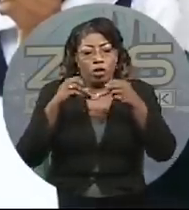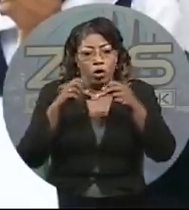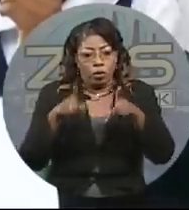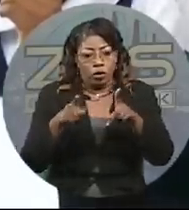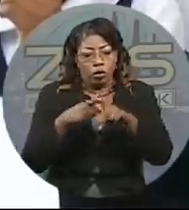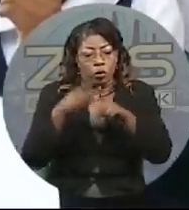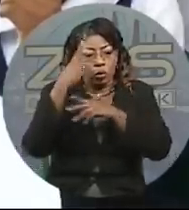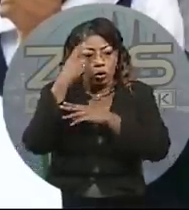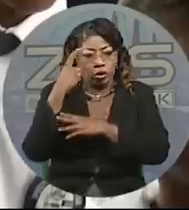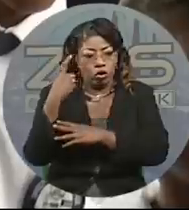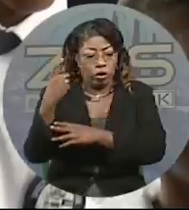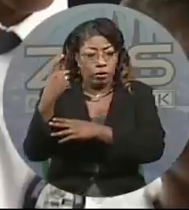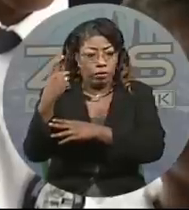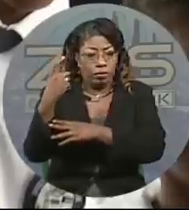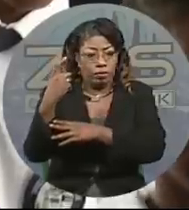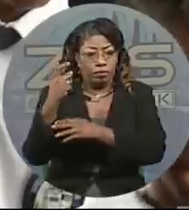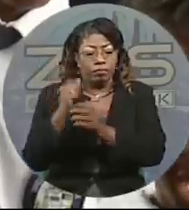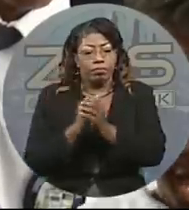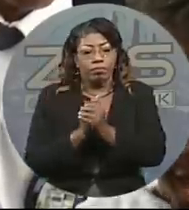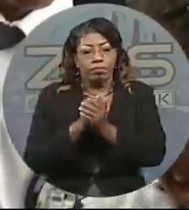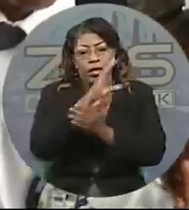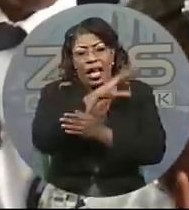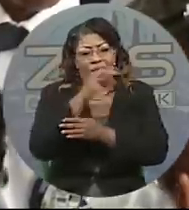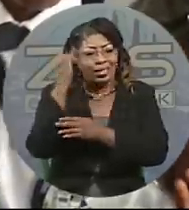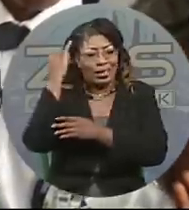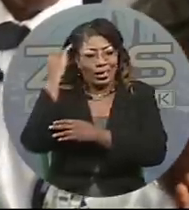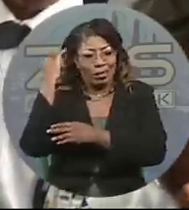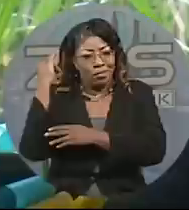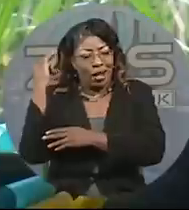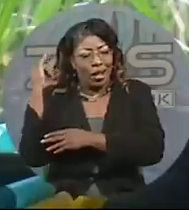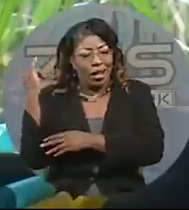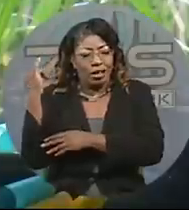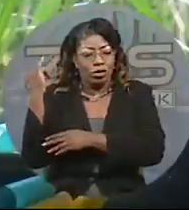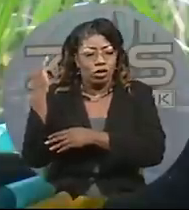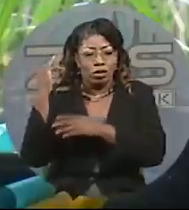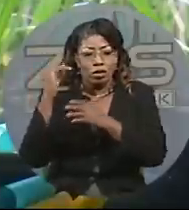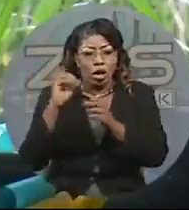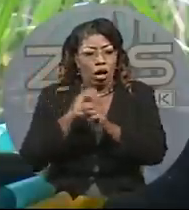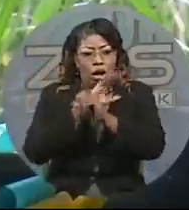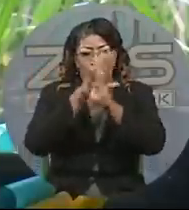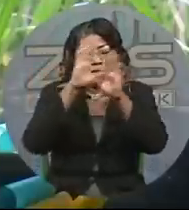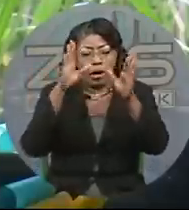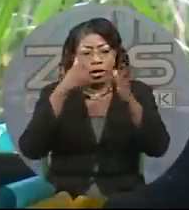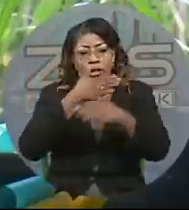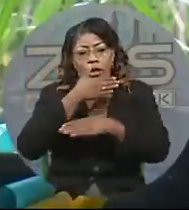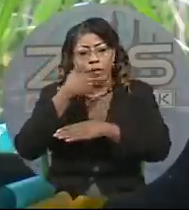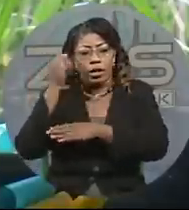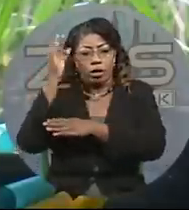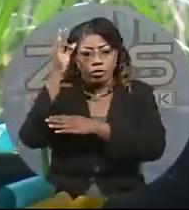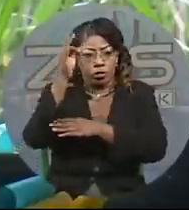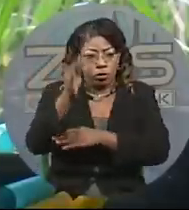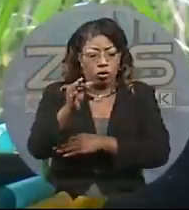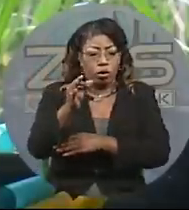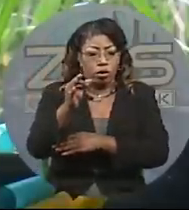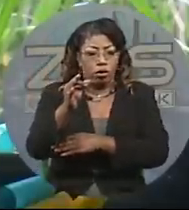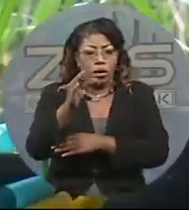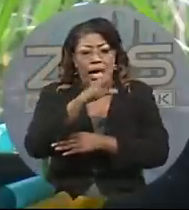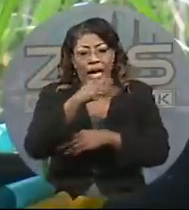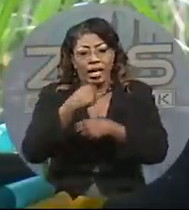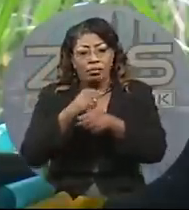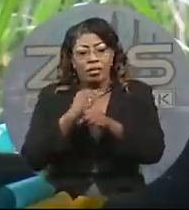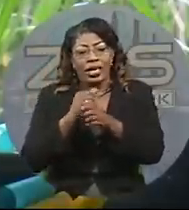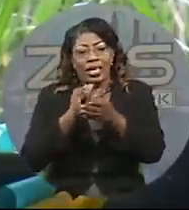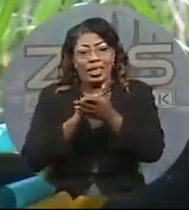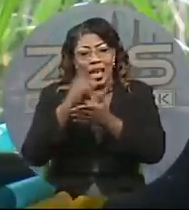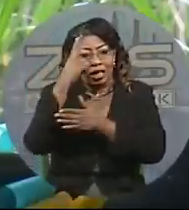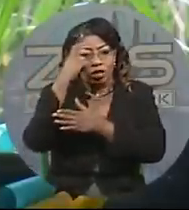to dream and imagine a better and brighter future and to make that